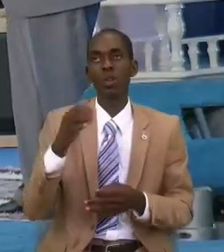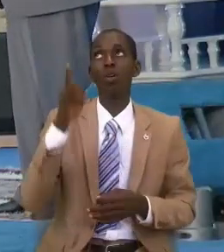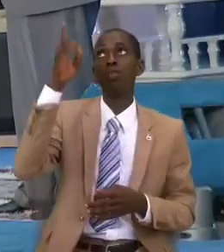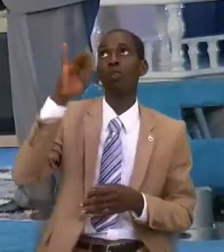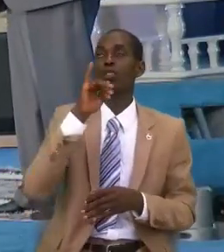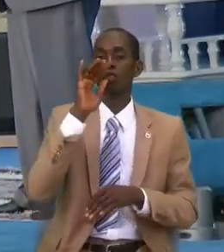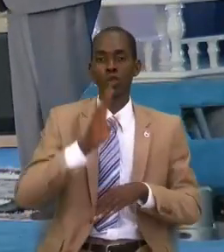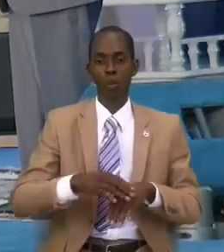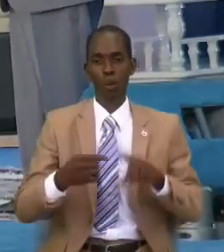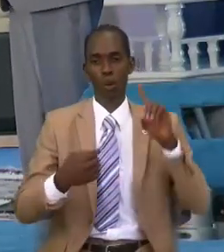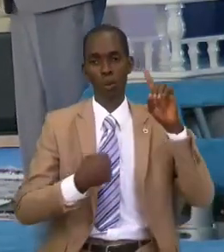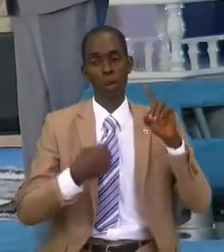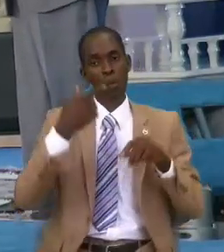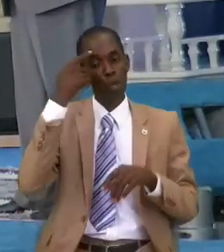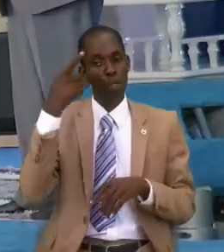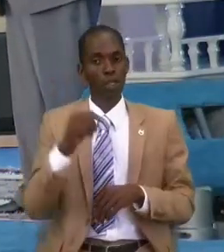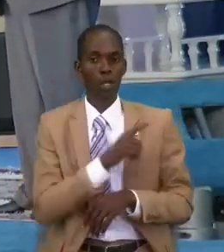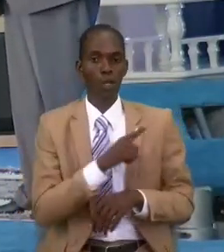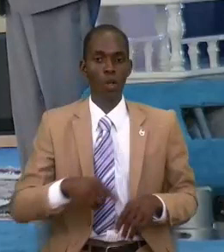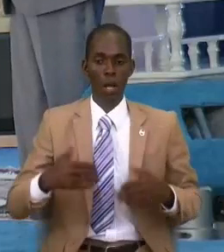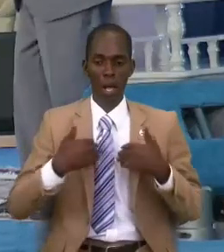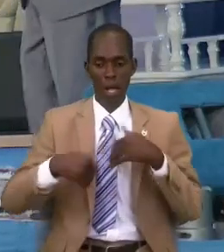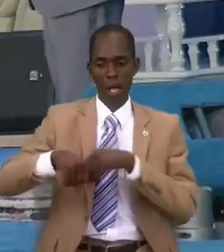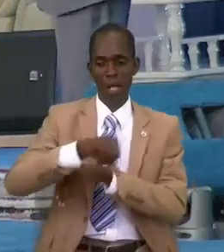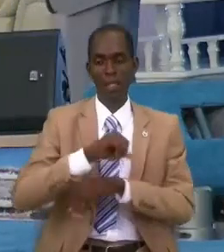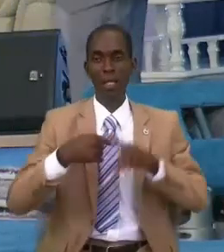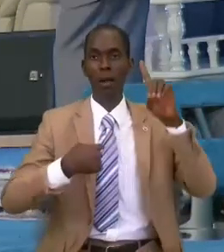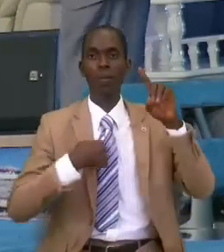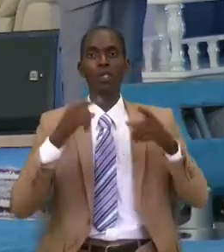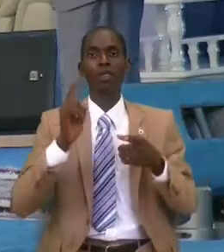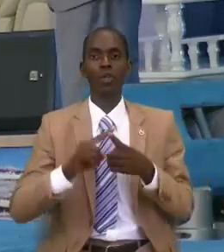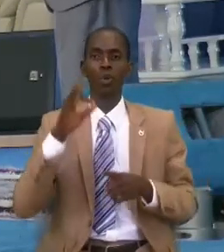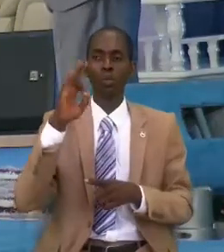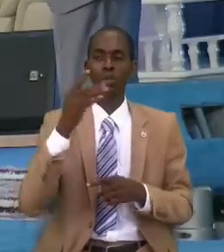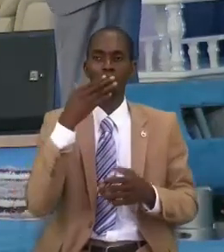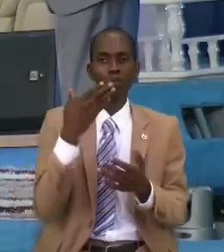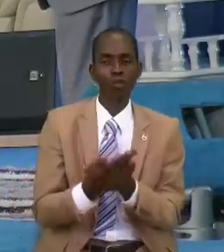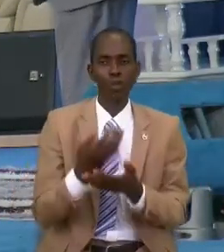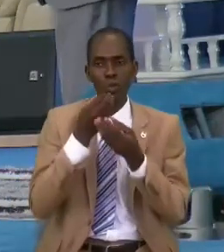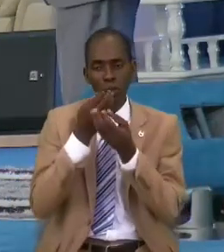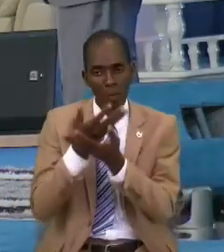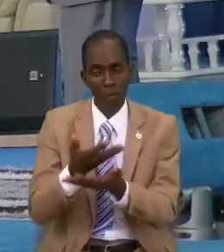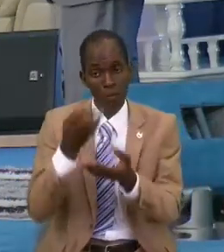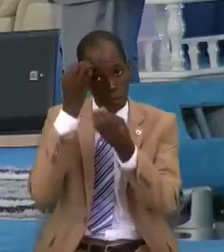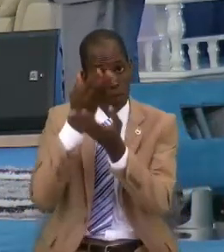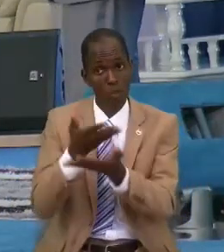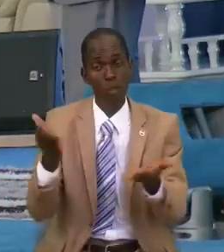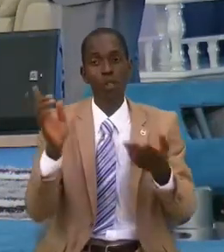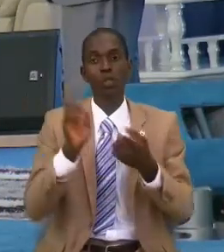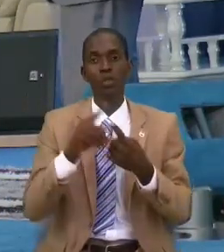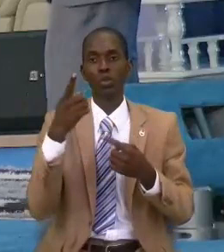preach the good tidings unto the meek, and he has sent me to bind up